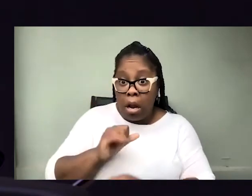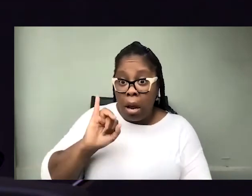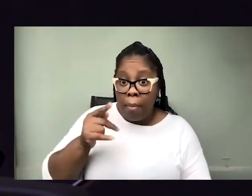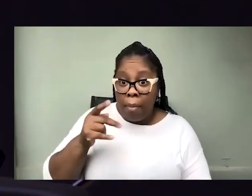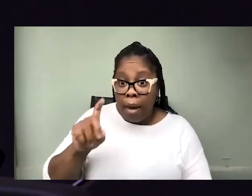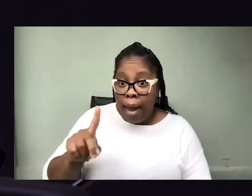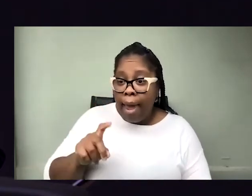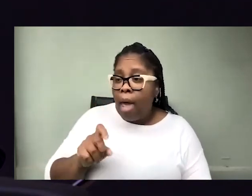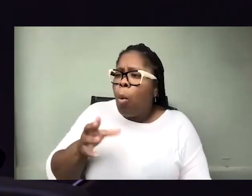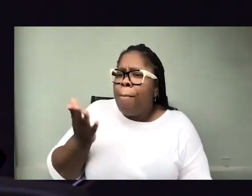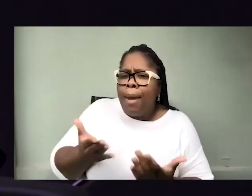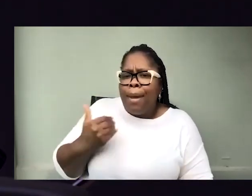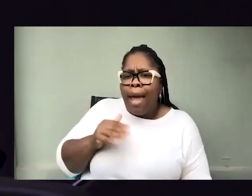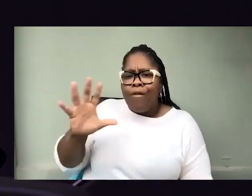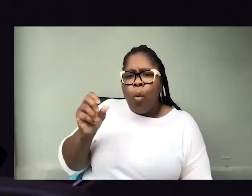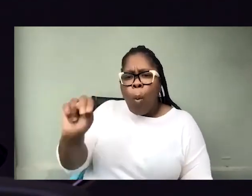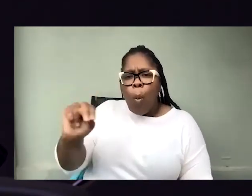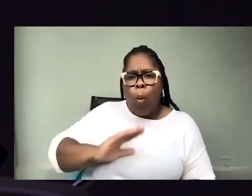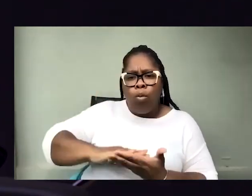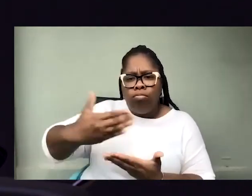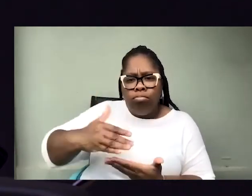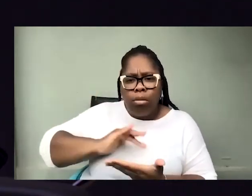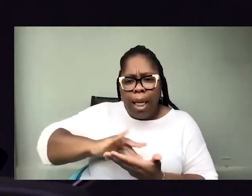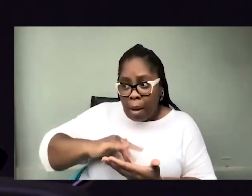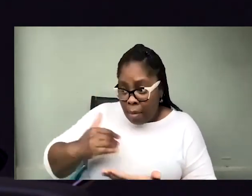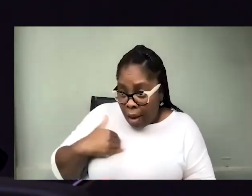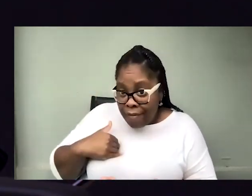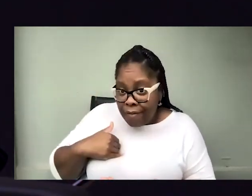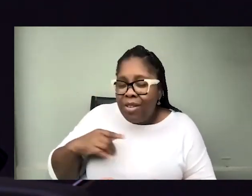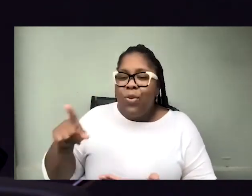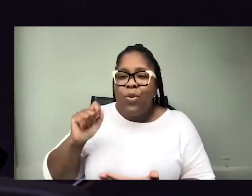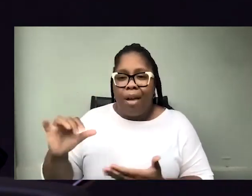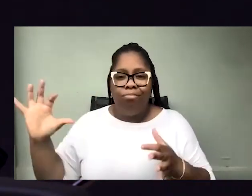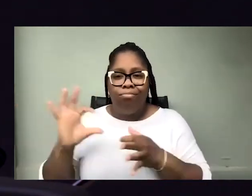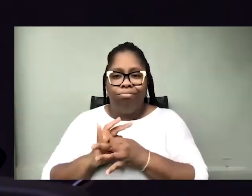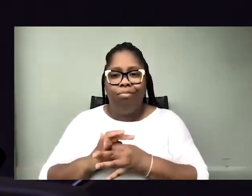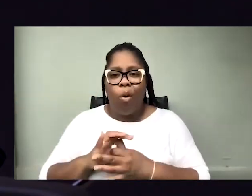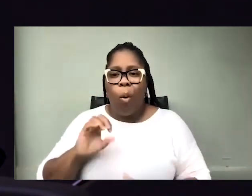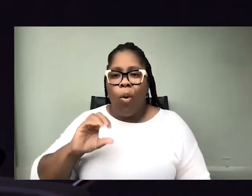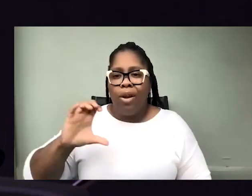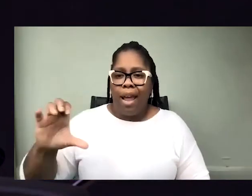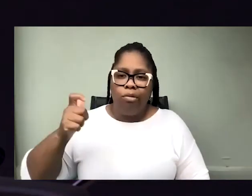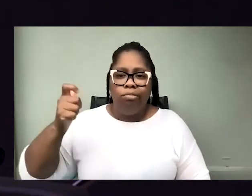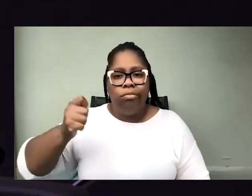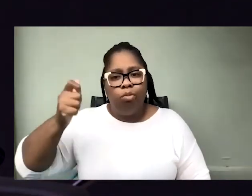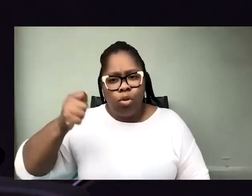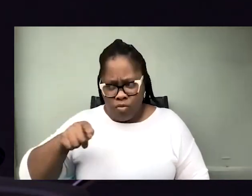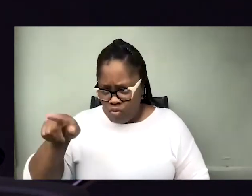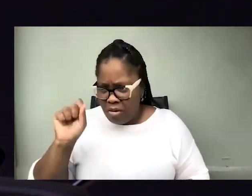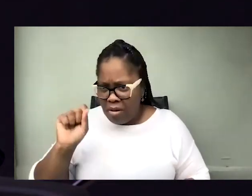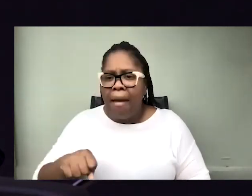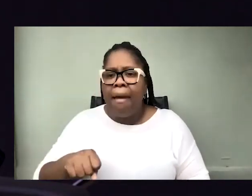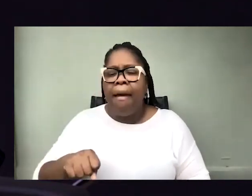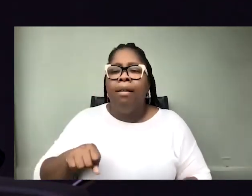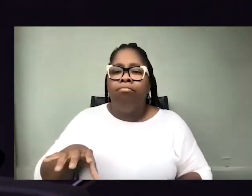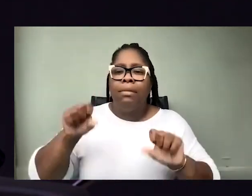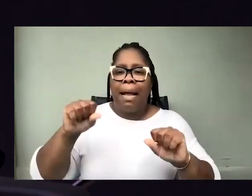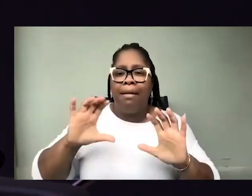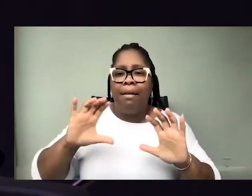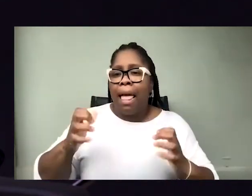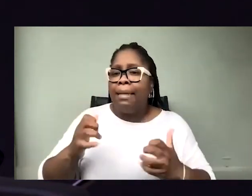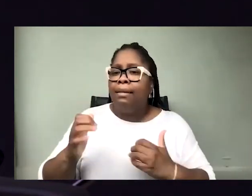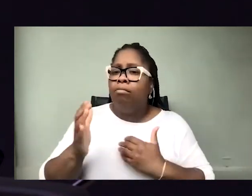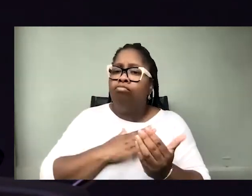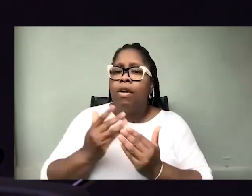if you have your own device or laptop, you can tap into our Orange County subscription and take classes of